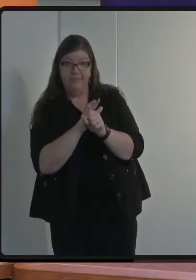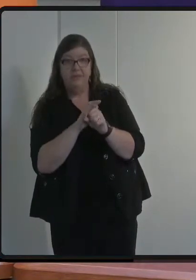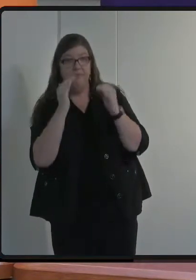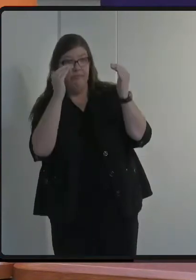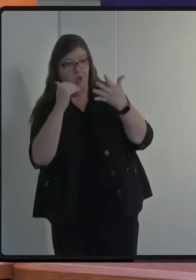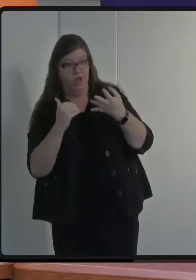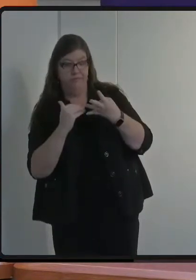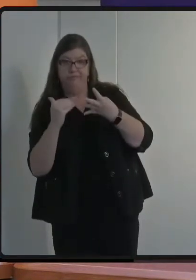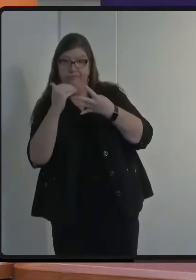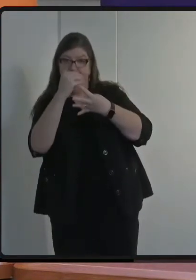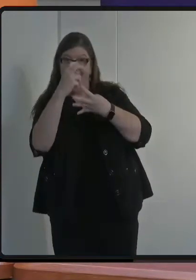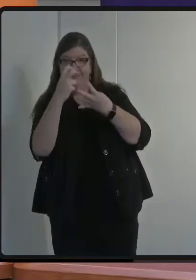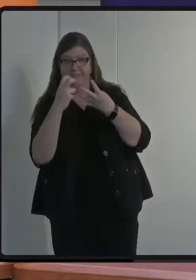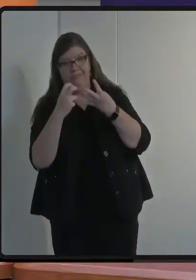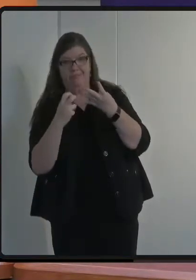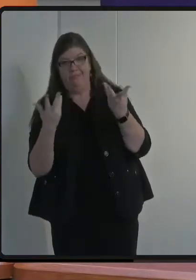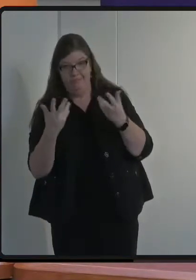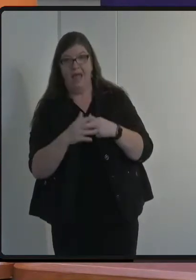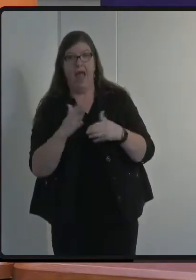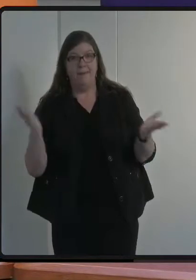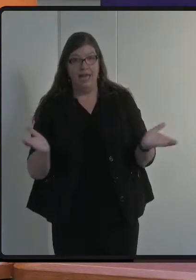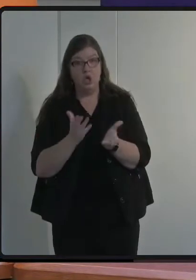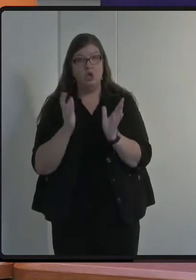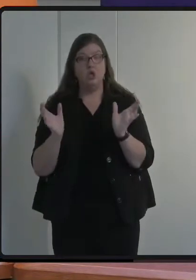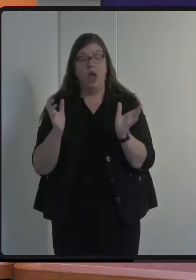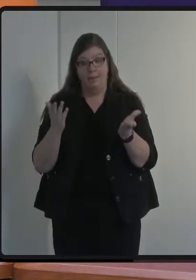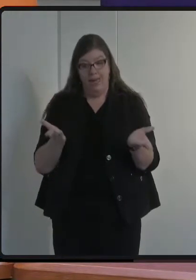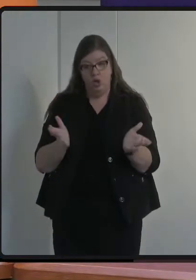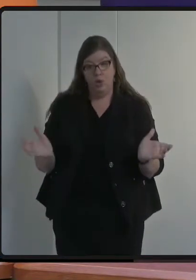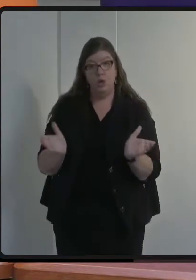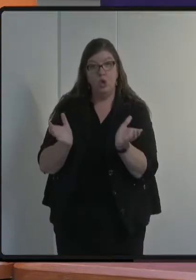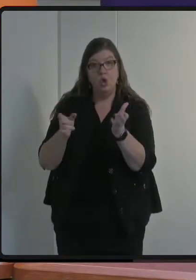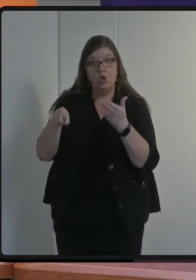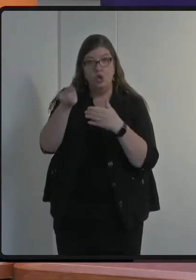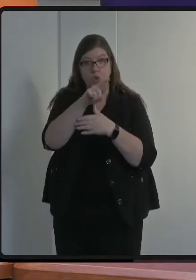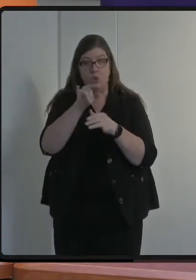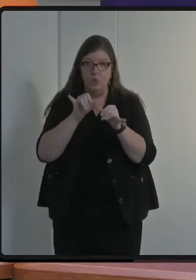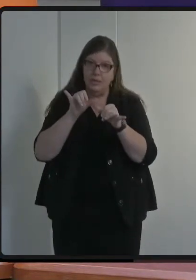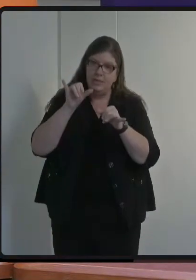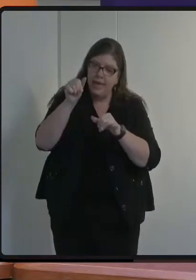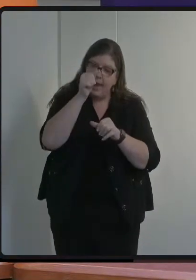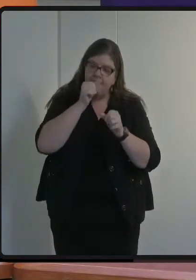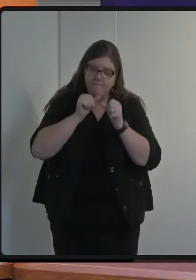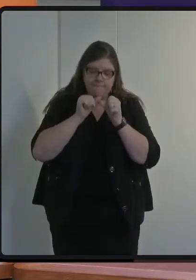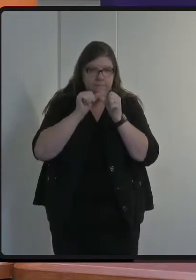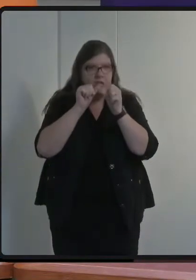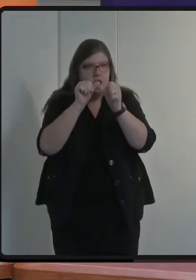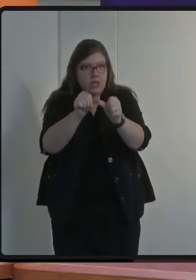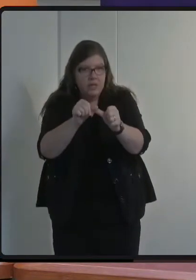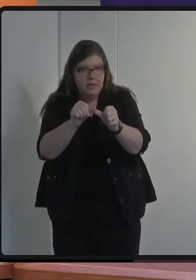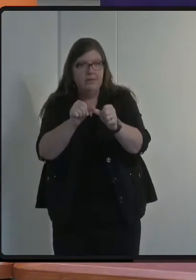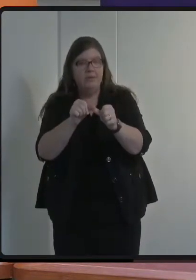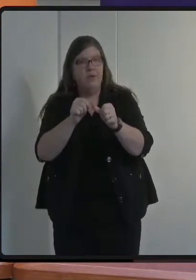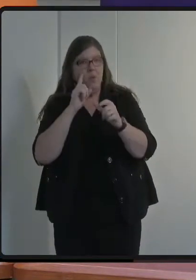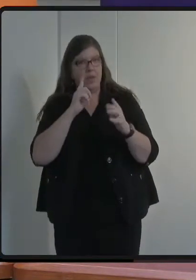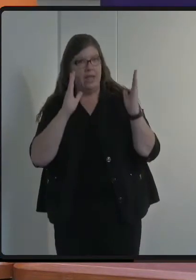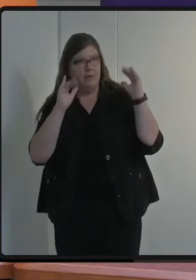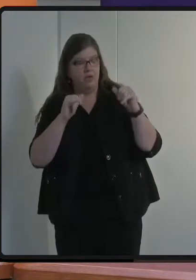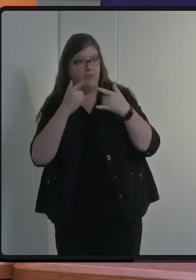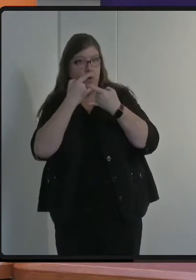tiers. And I am here to encourage our communities to stay vigilant with the standards for